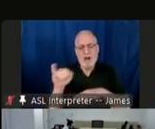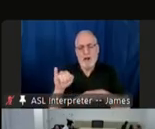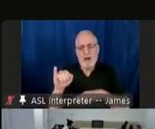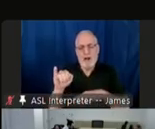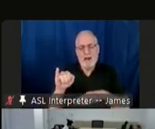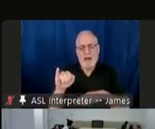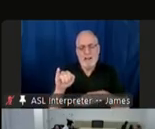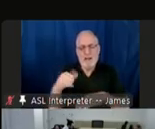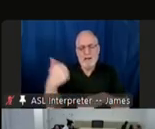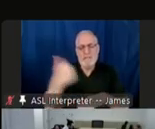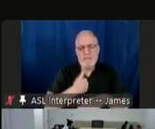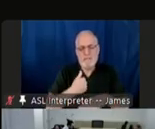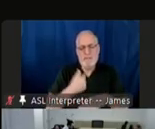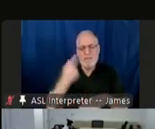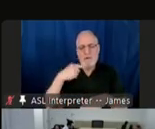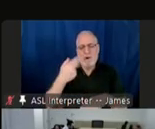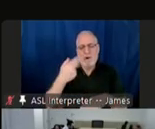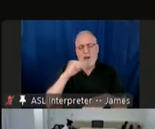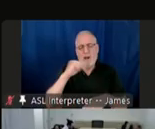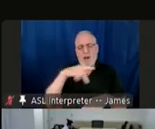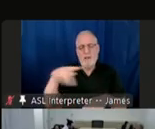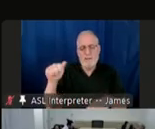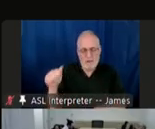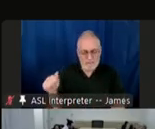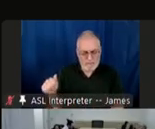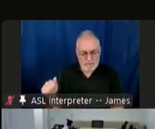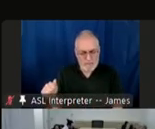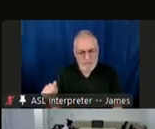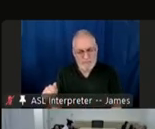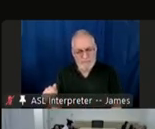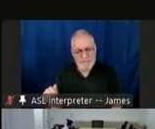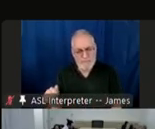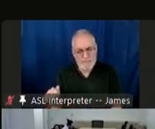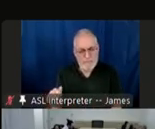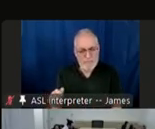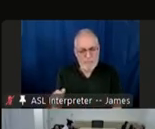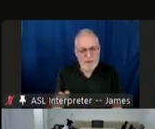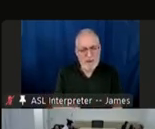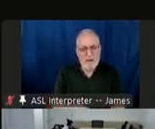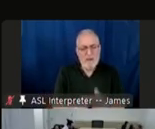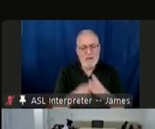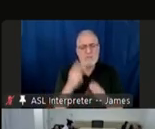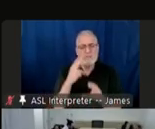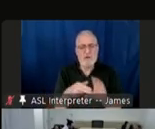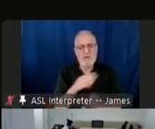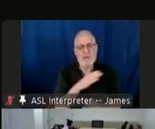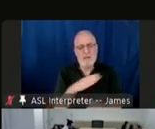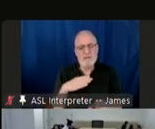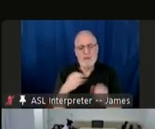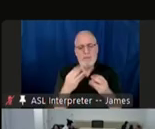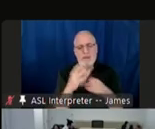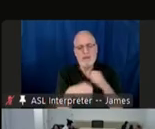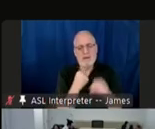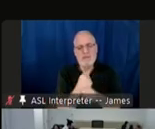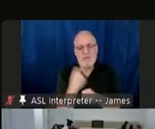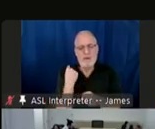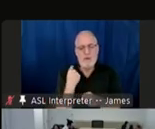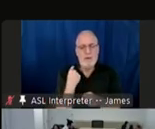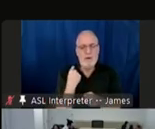our own as far as HIPAA goes. We had been told when I initially joined the council many years ago that we were,